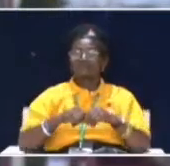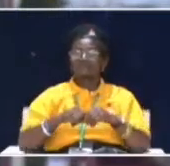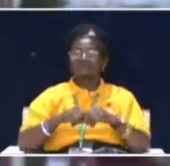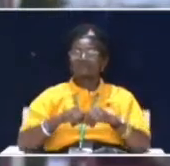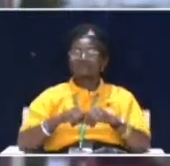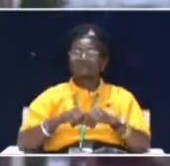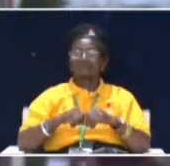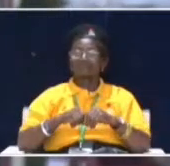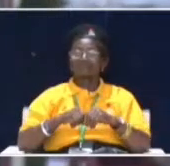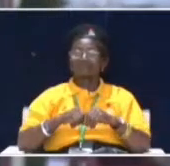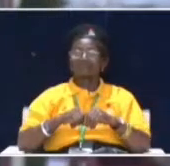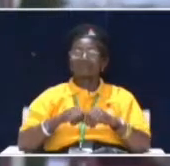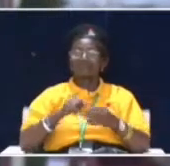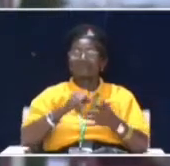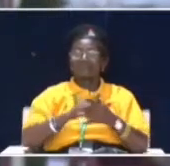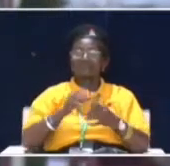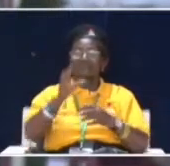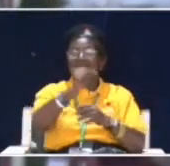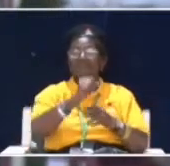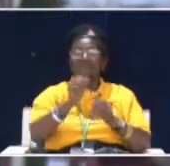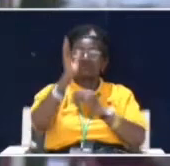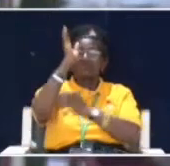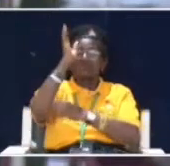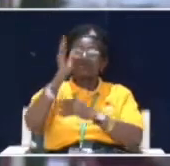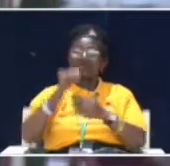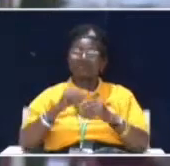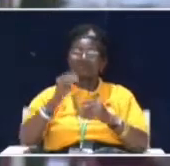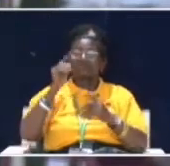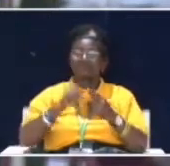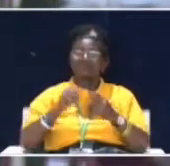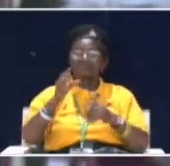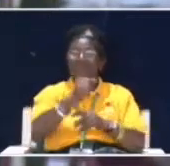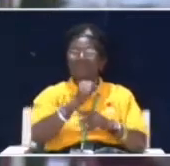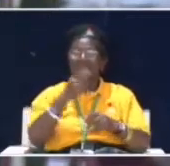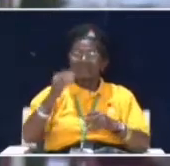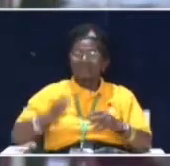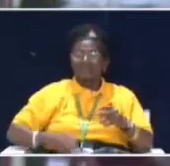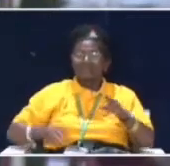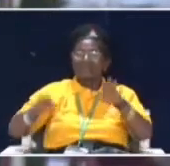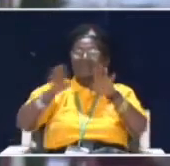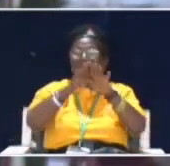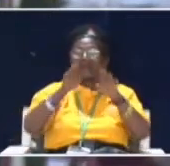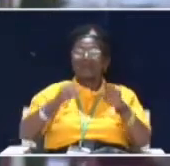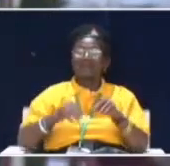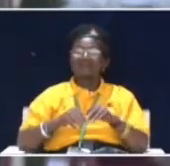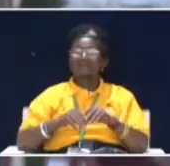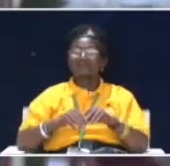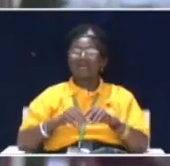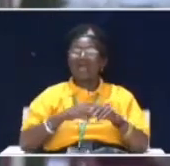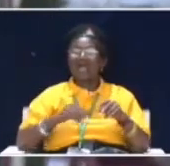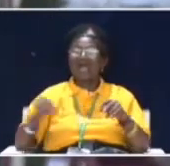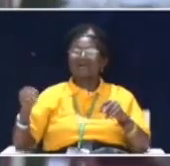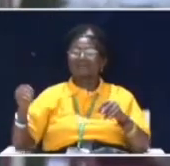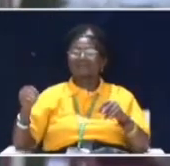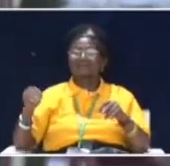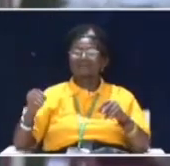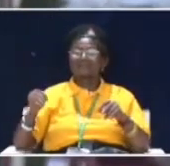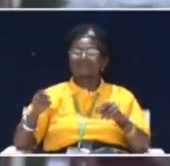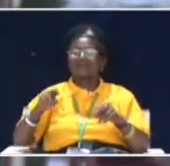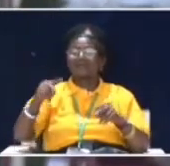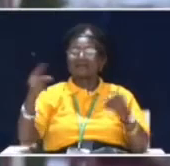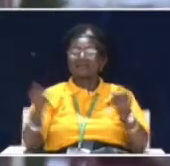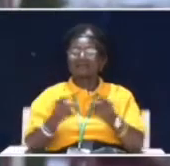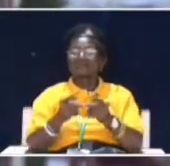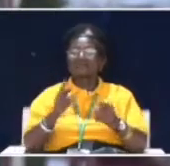kankan. It takes God to take the barren and reposition